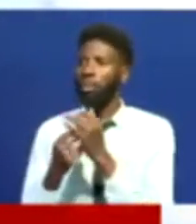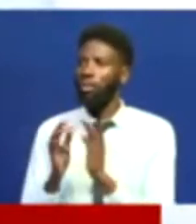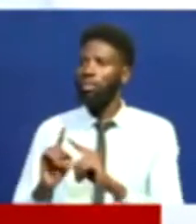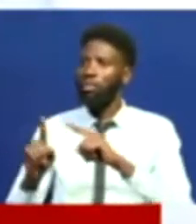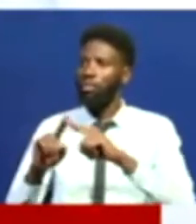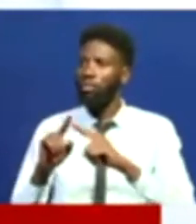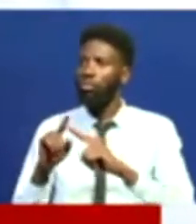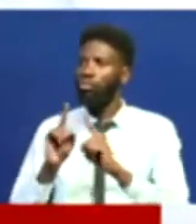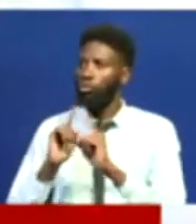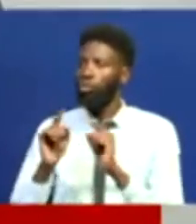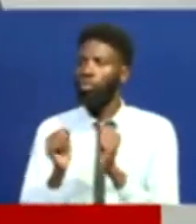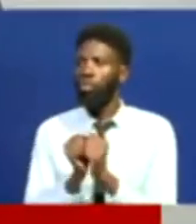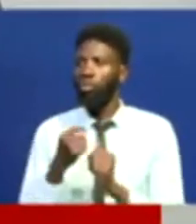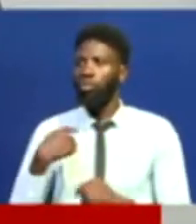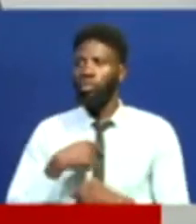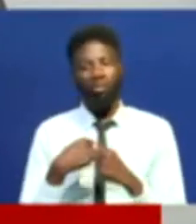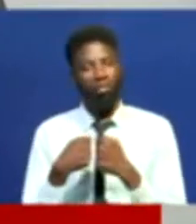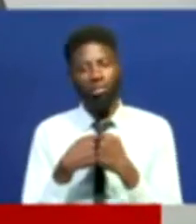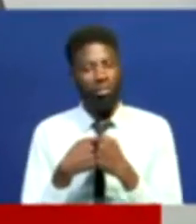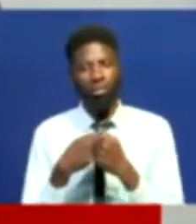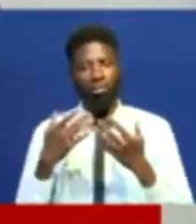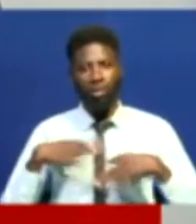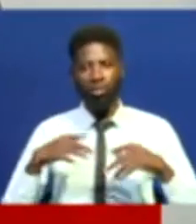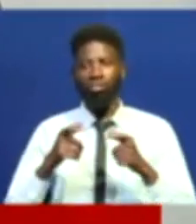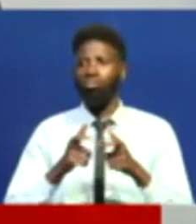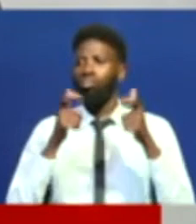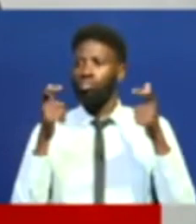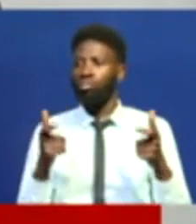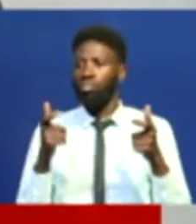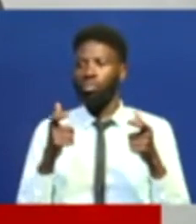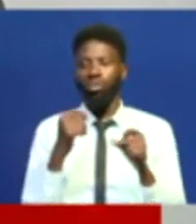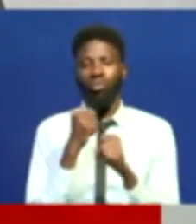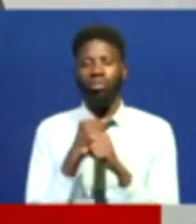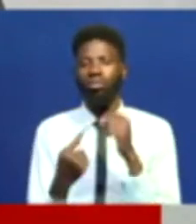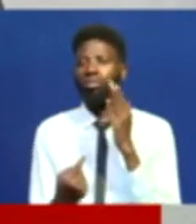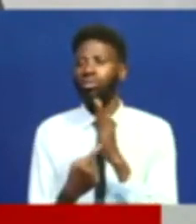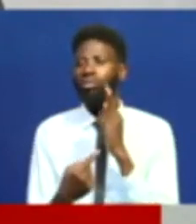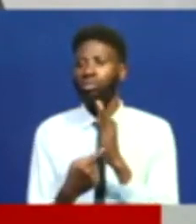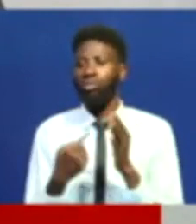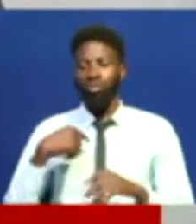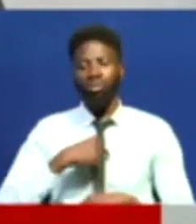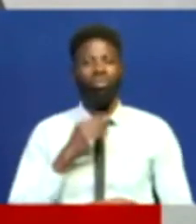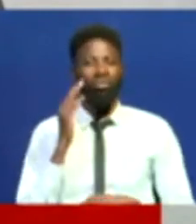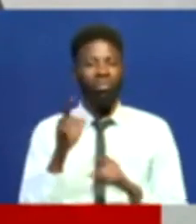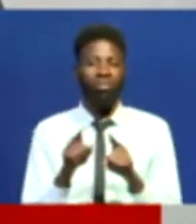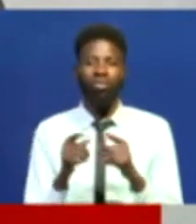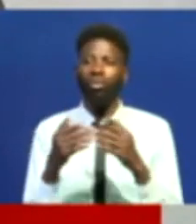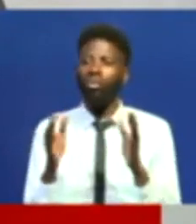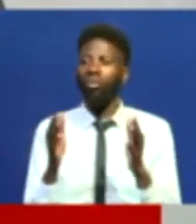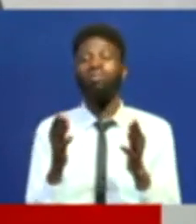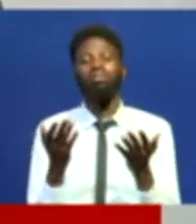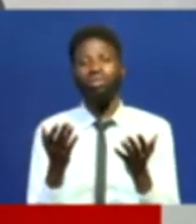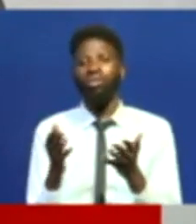now struggling to upscale the people to be able to do the digital jobs, and we are going to be opening up these